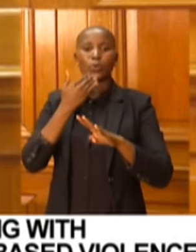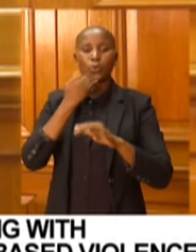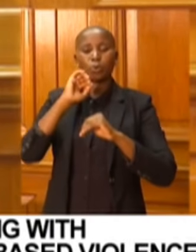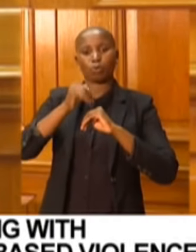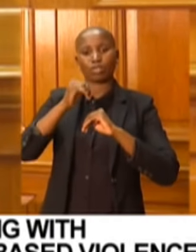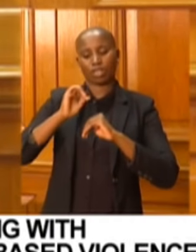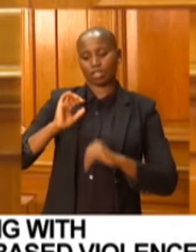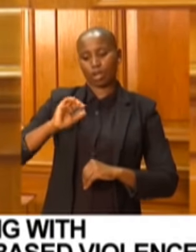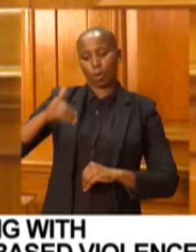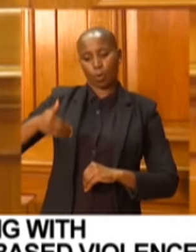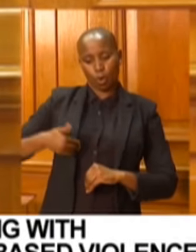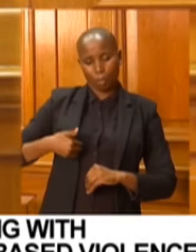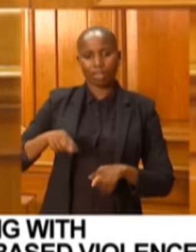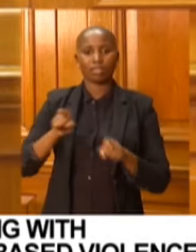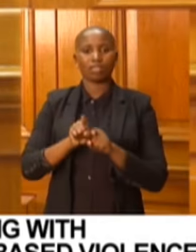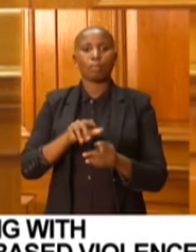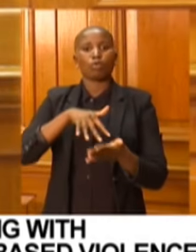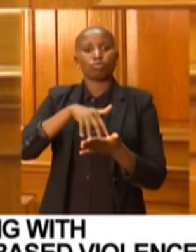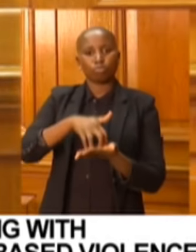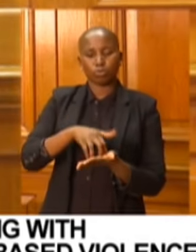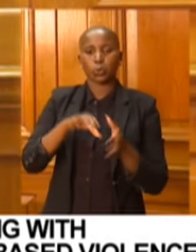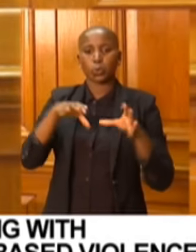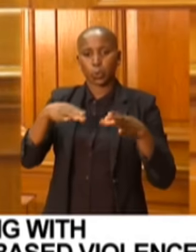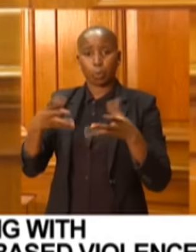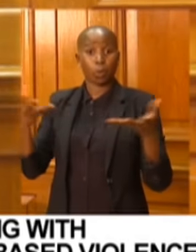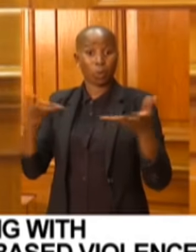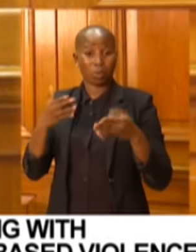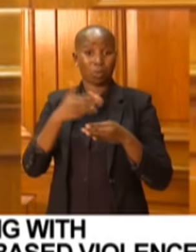vulnerable groups in the world of work.